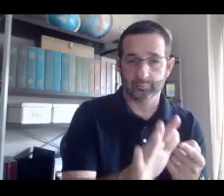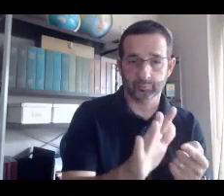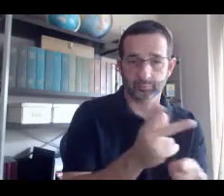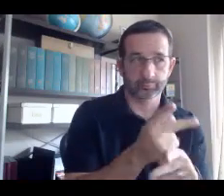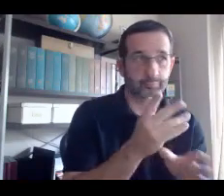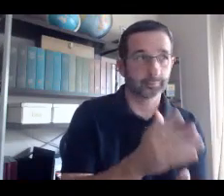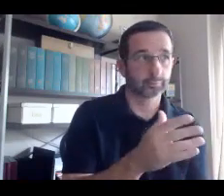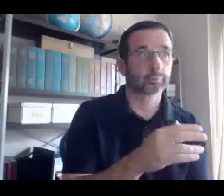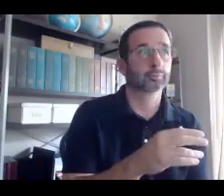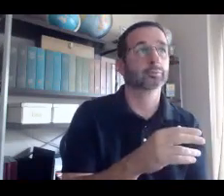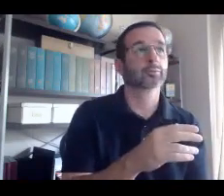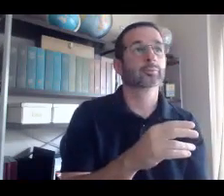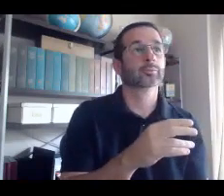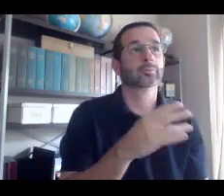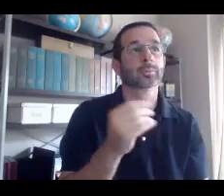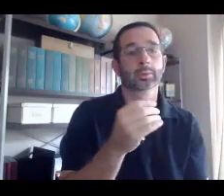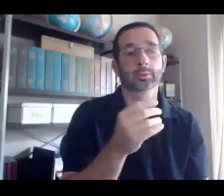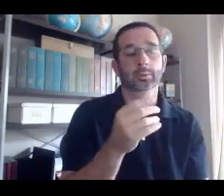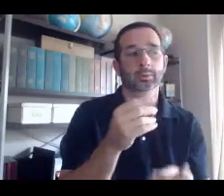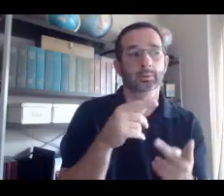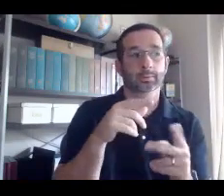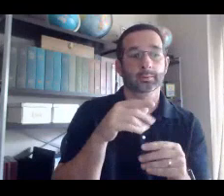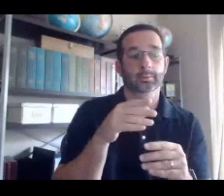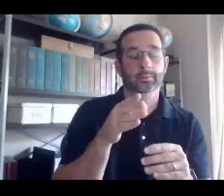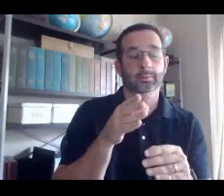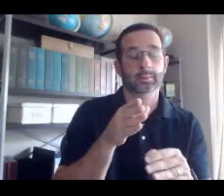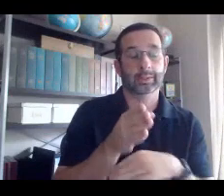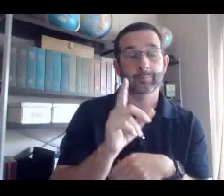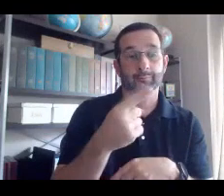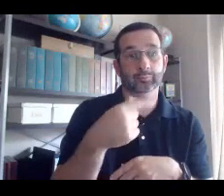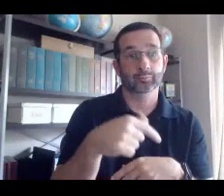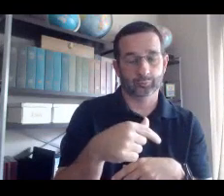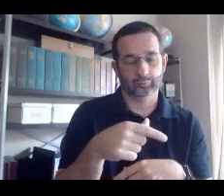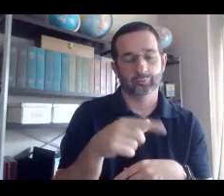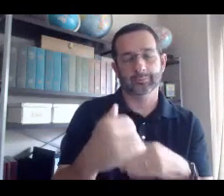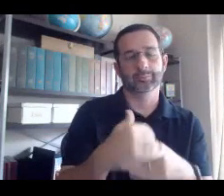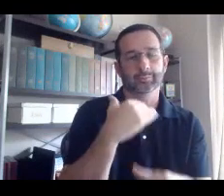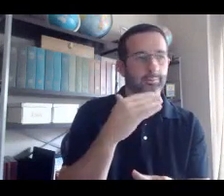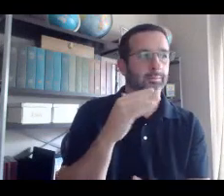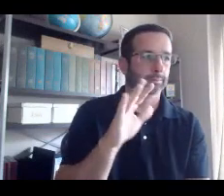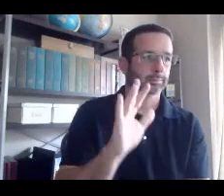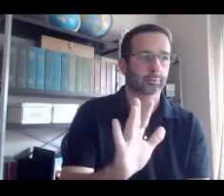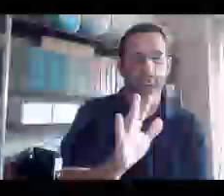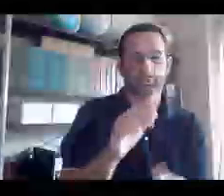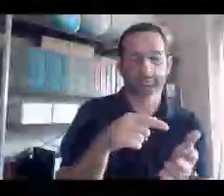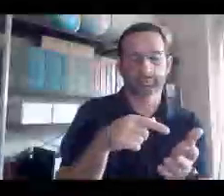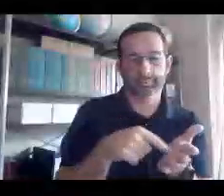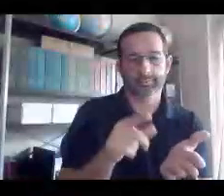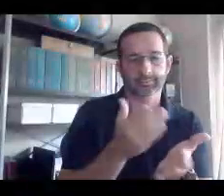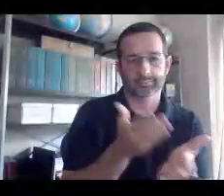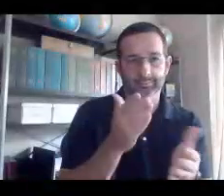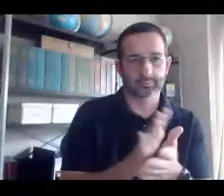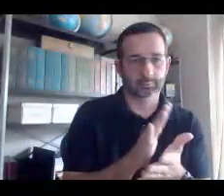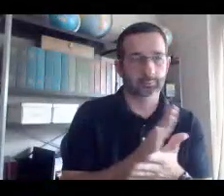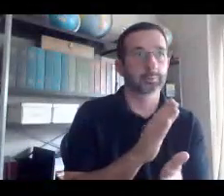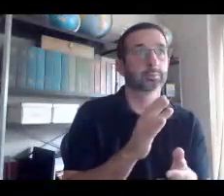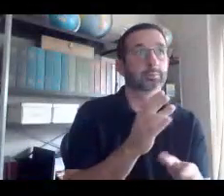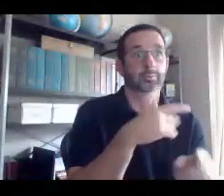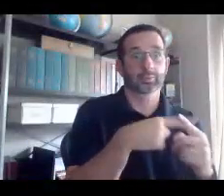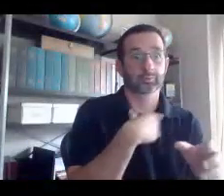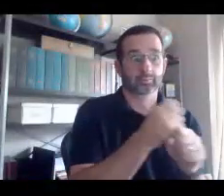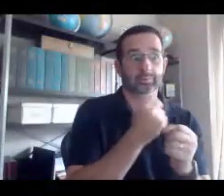So in your email to your supervisor that's sent for service verification, that will be sent. After the first quarter, you would then send over